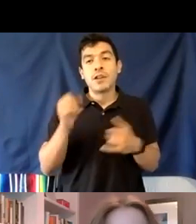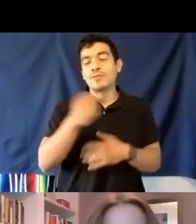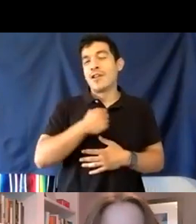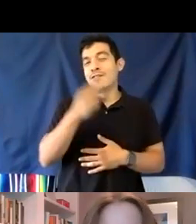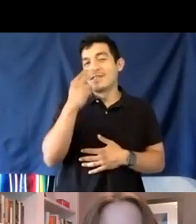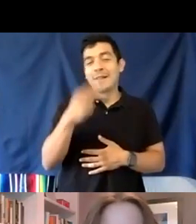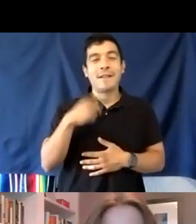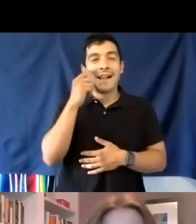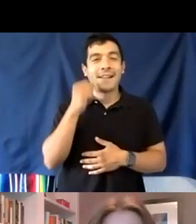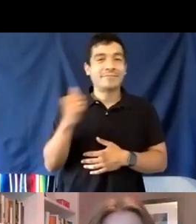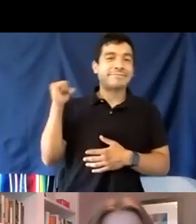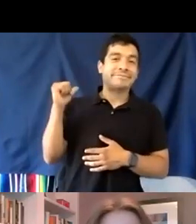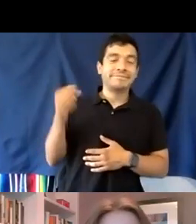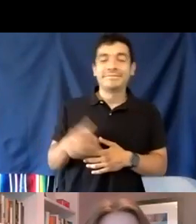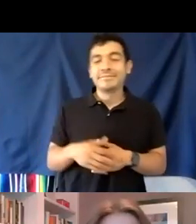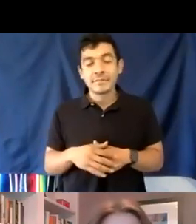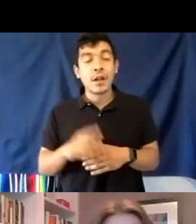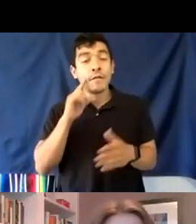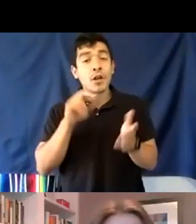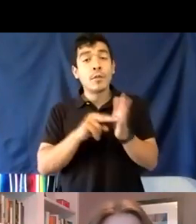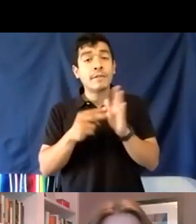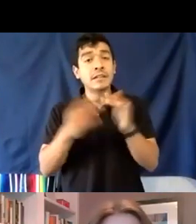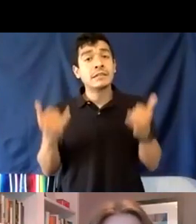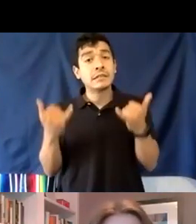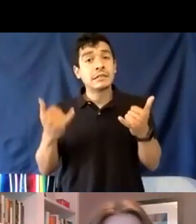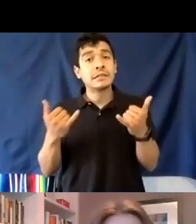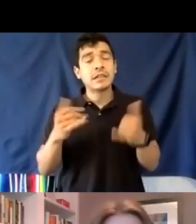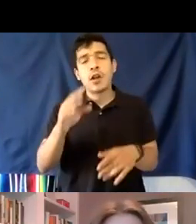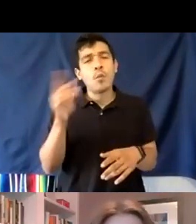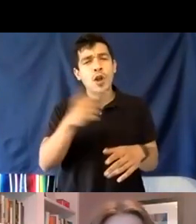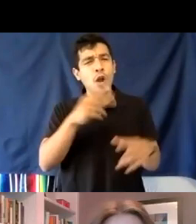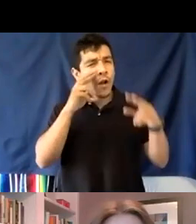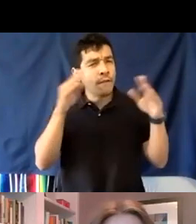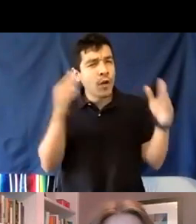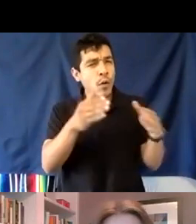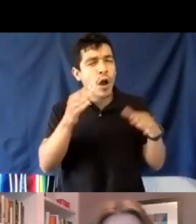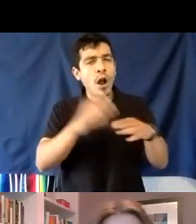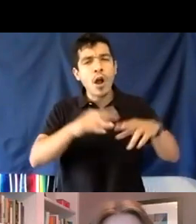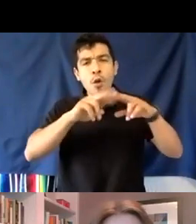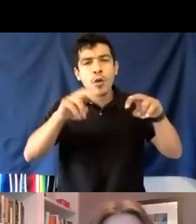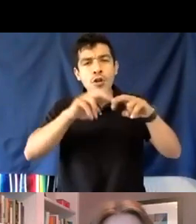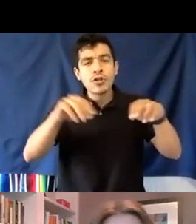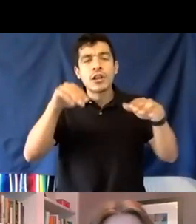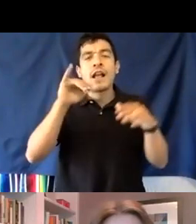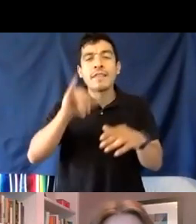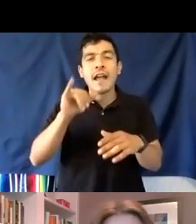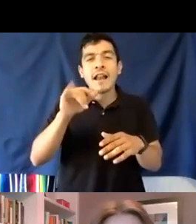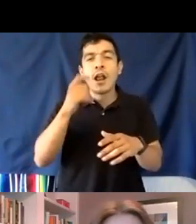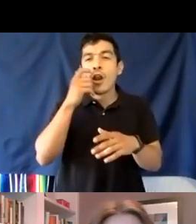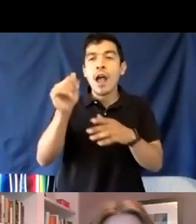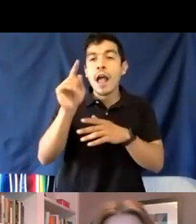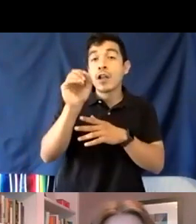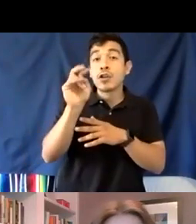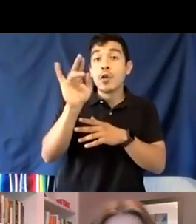For the purposes of today, we're focusing on research and analysis that looks at the documentary field as a